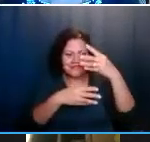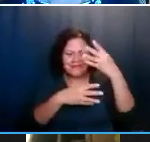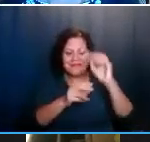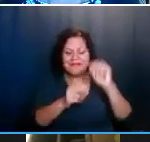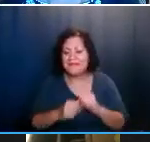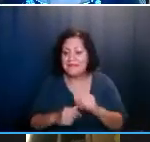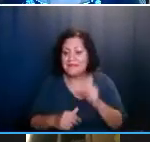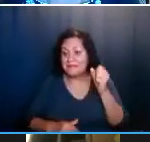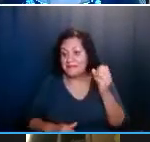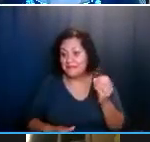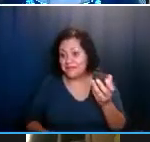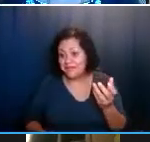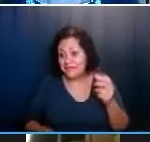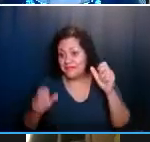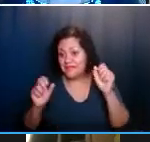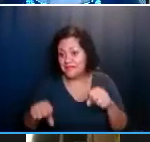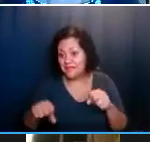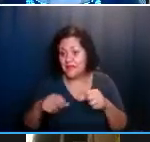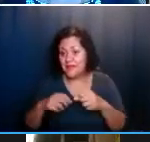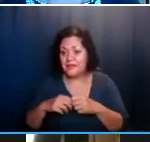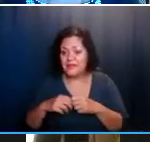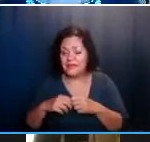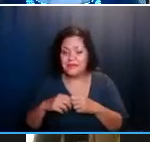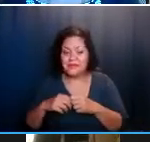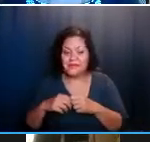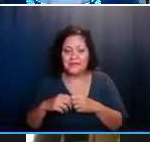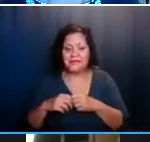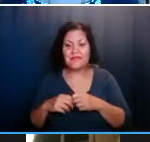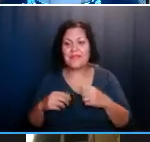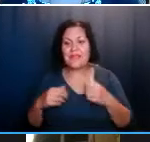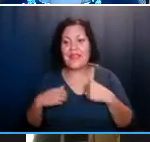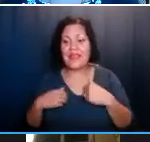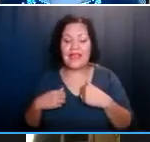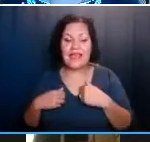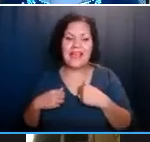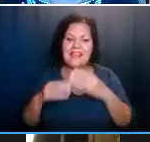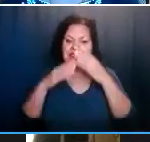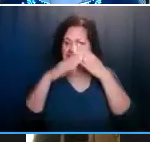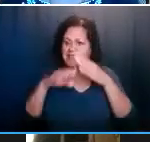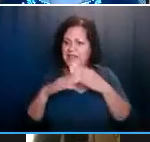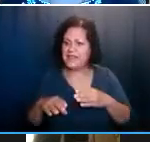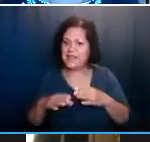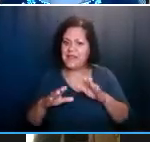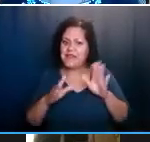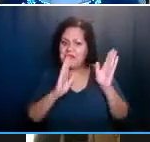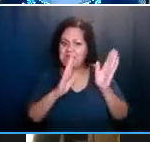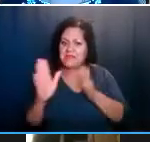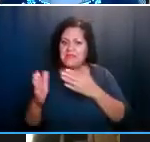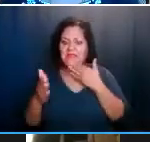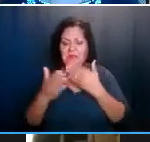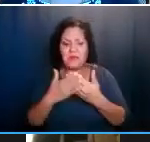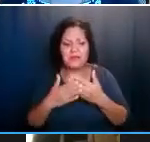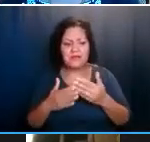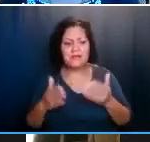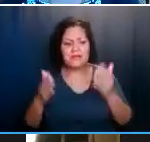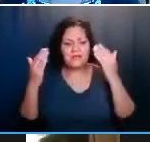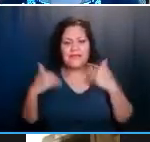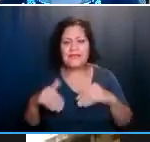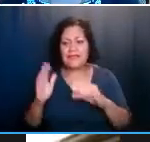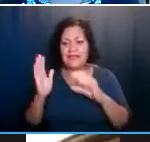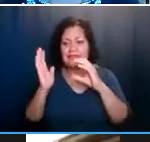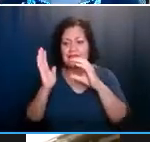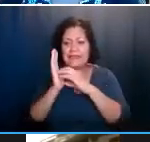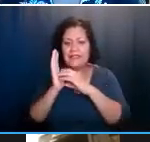You can, it has it divided out pretty well. So the next section I want to talk about is our exhibitor